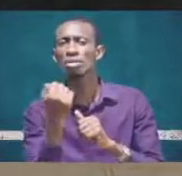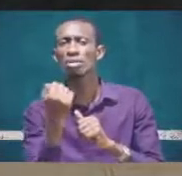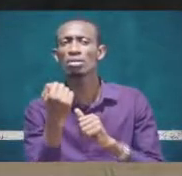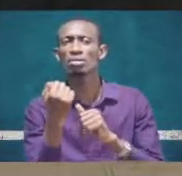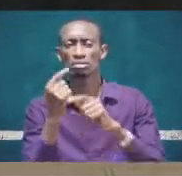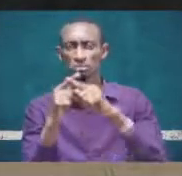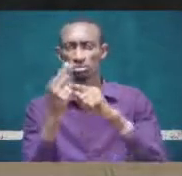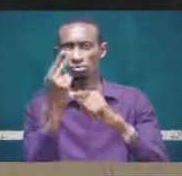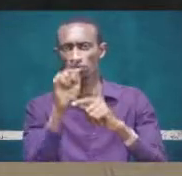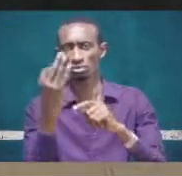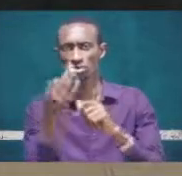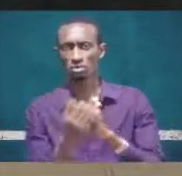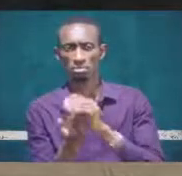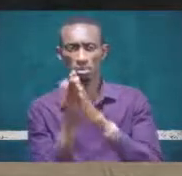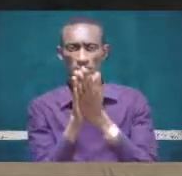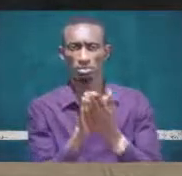by 3. It will be